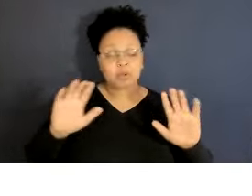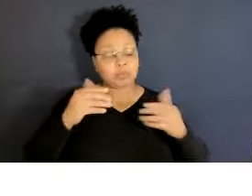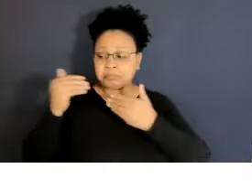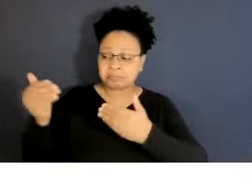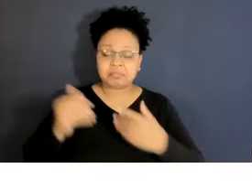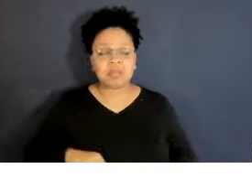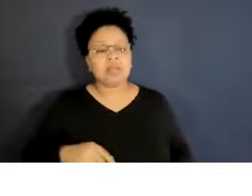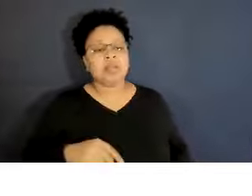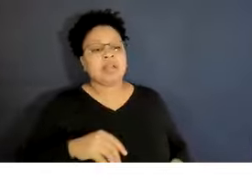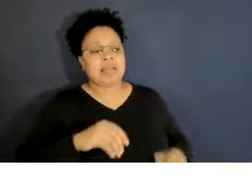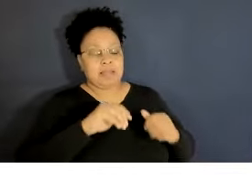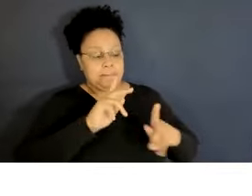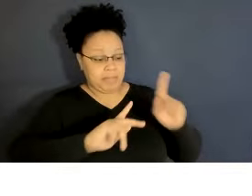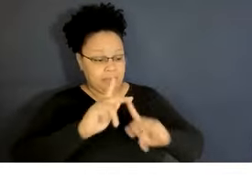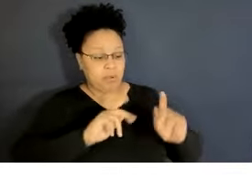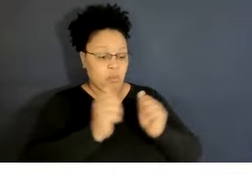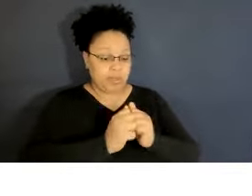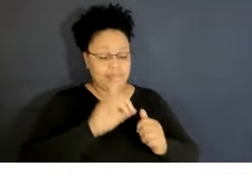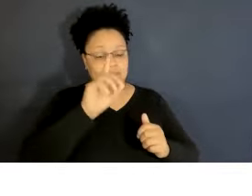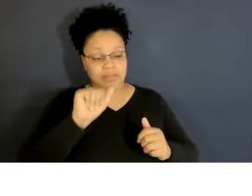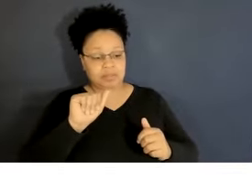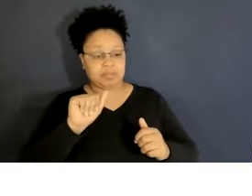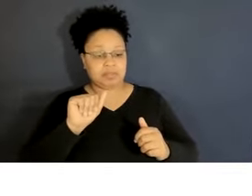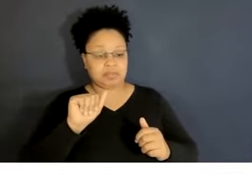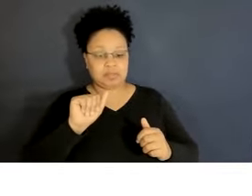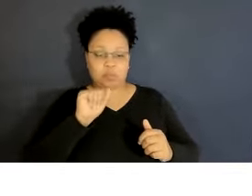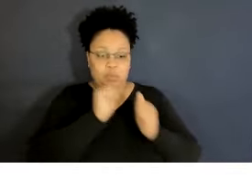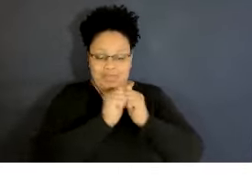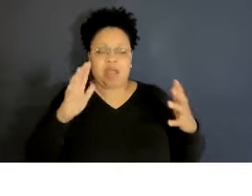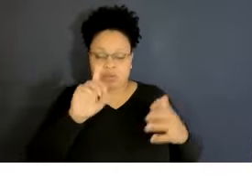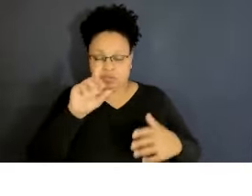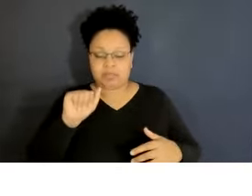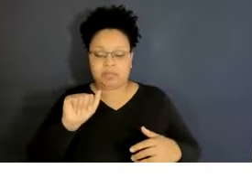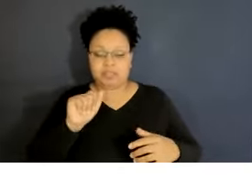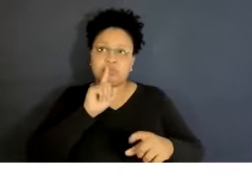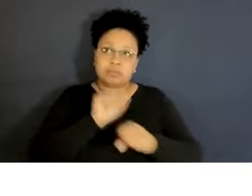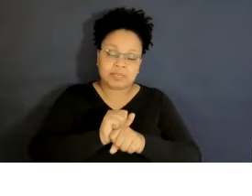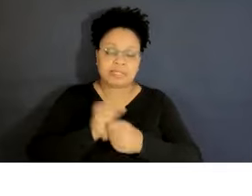without disabilities truly support and become better allies to the self-advocacy movement?